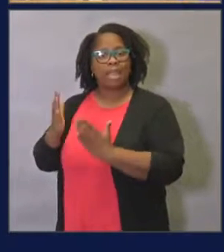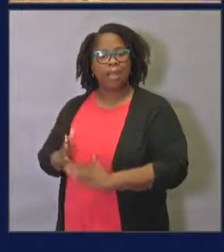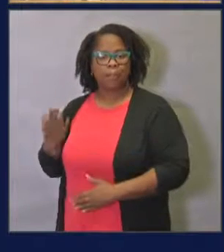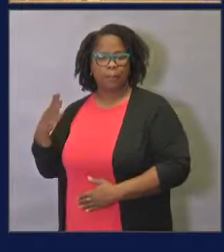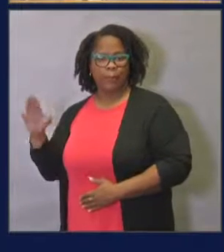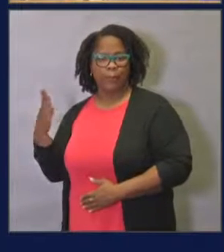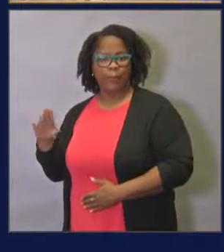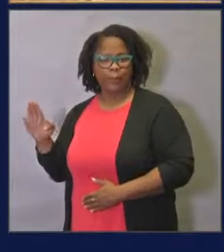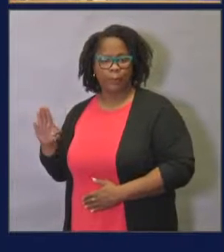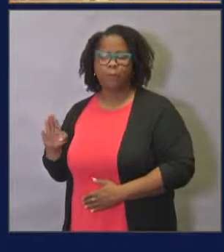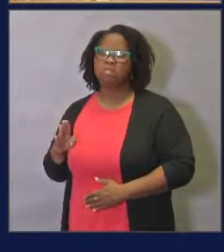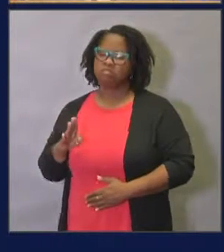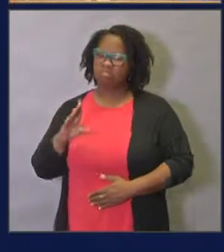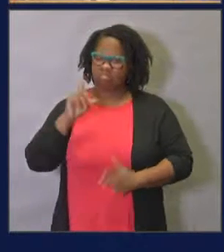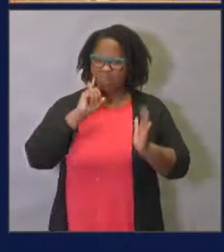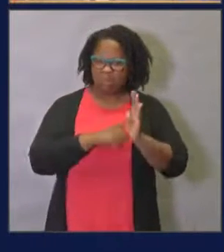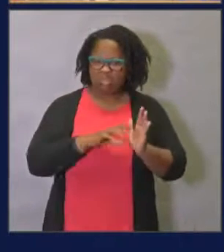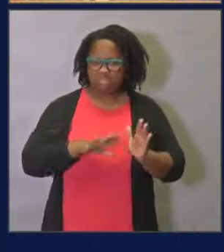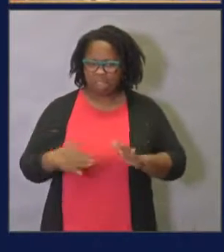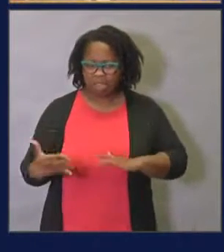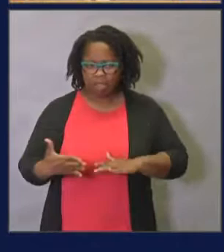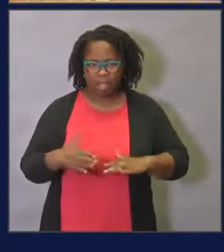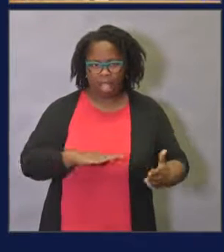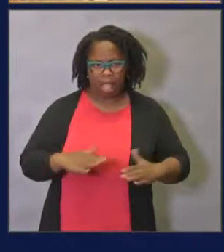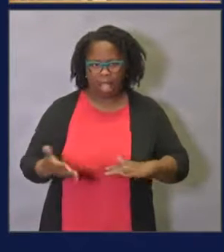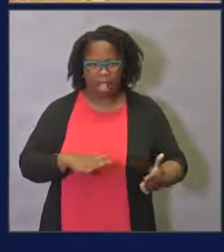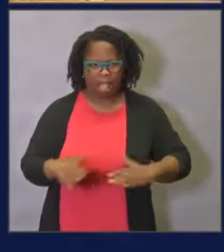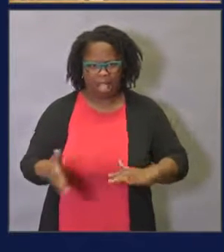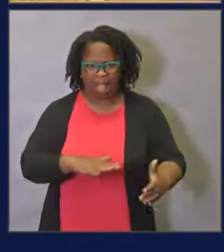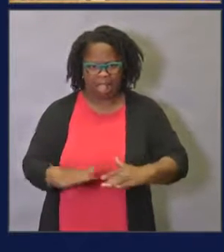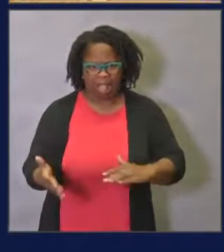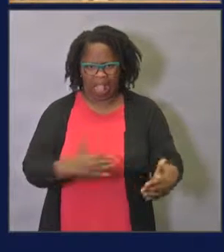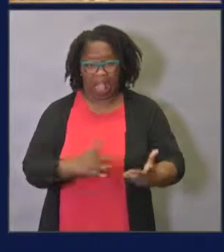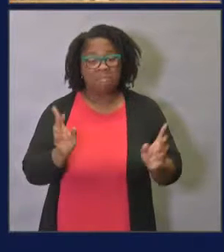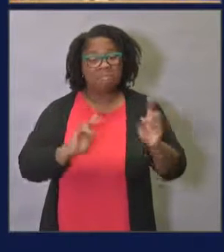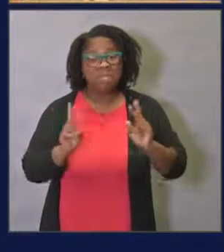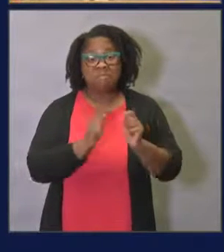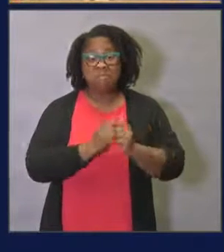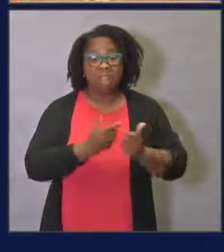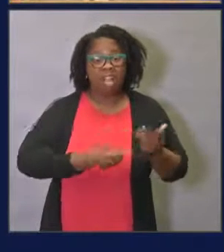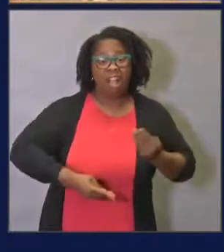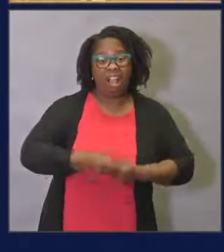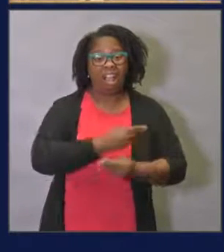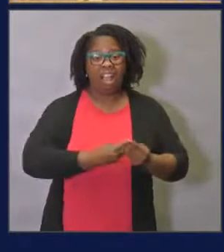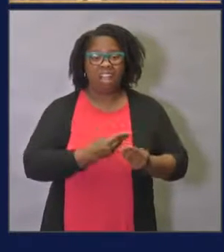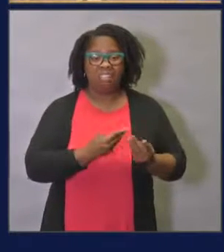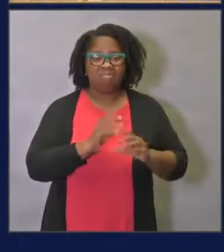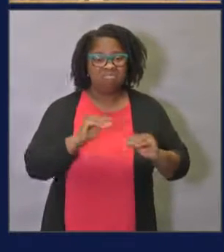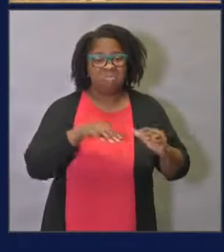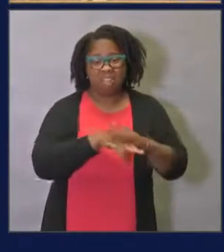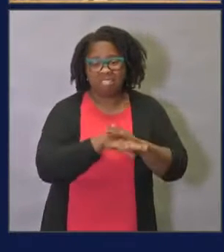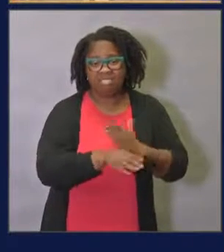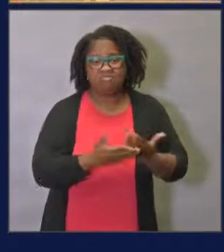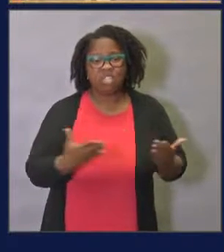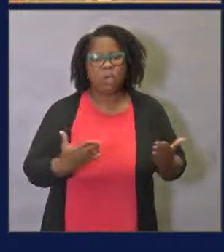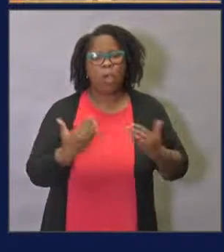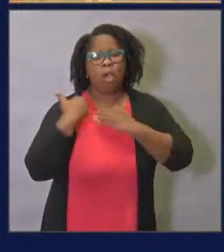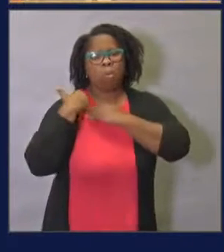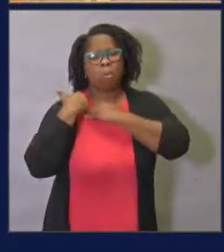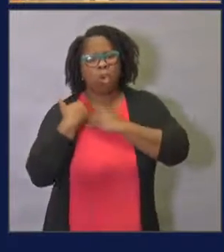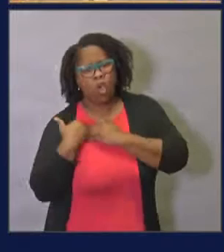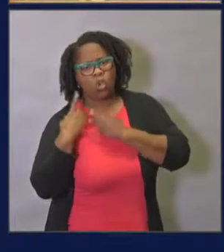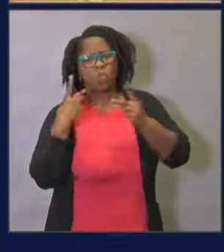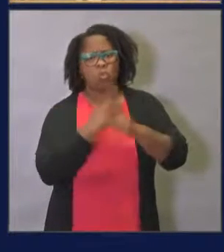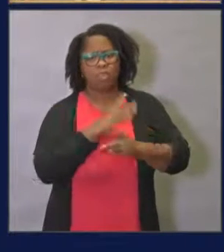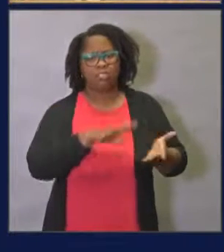again begun to increase, we see that people in the lowest resource tier are bearing a great deal of this burden. The death rate amongst